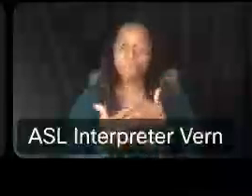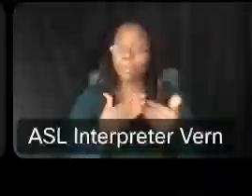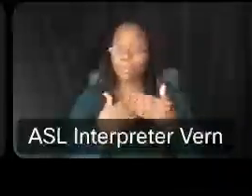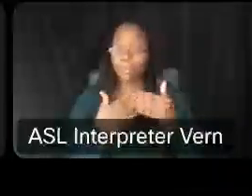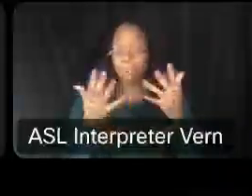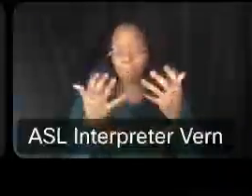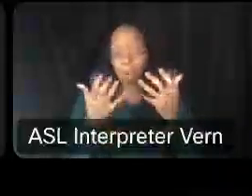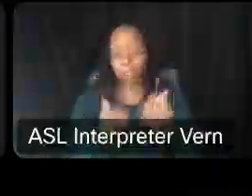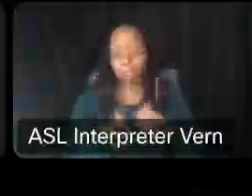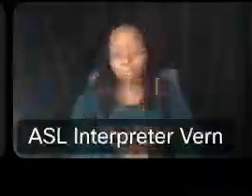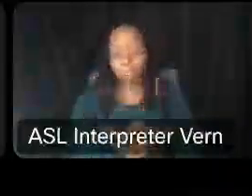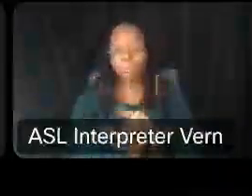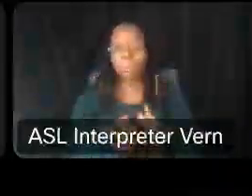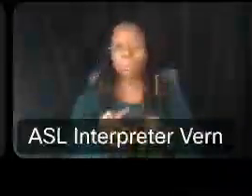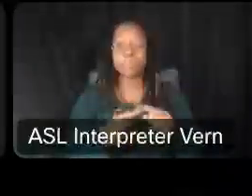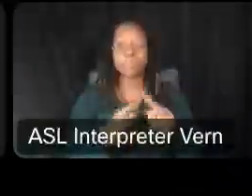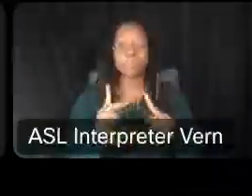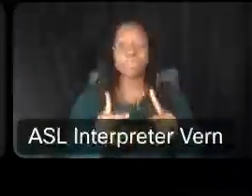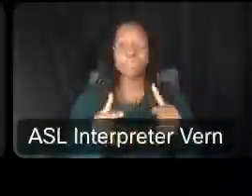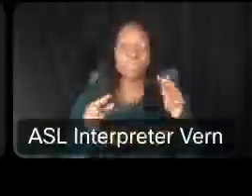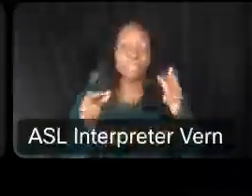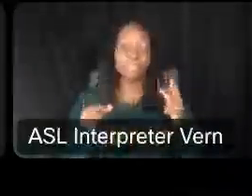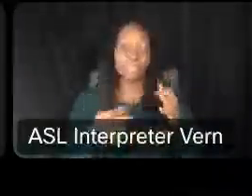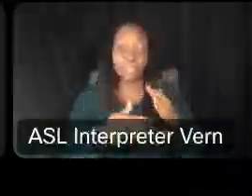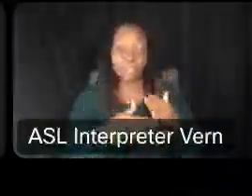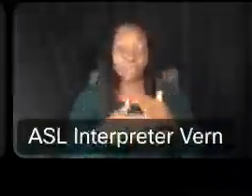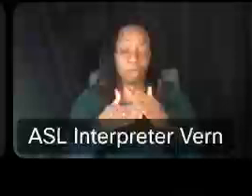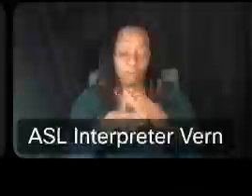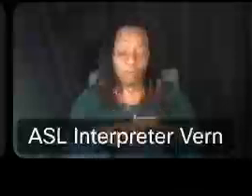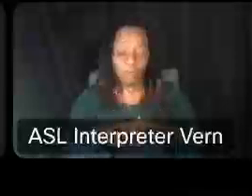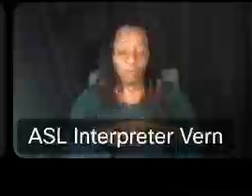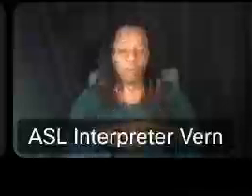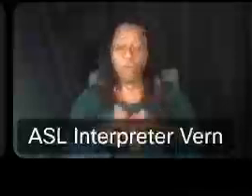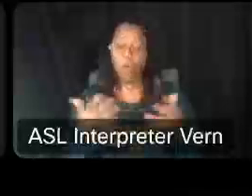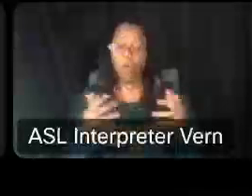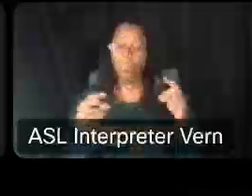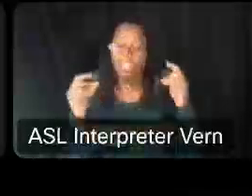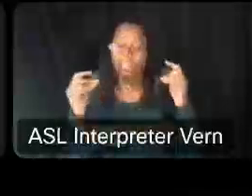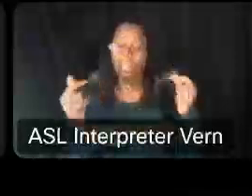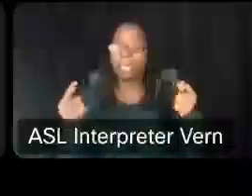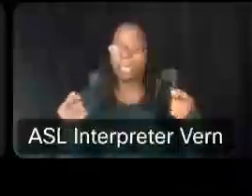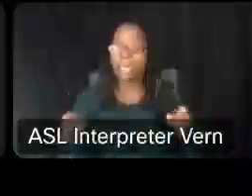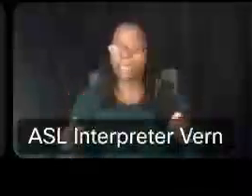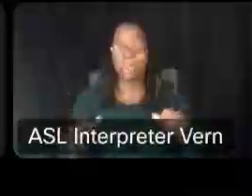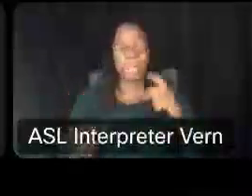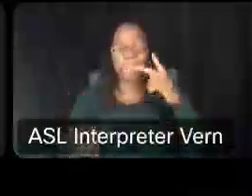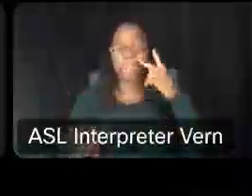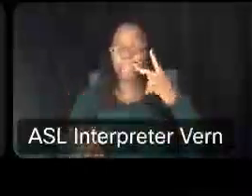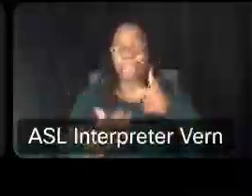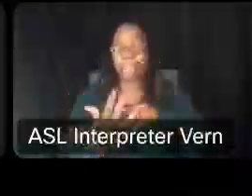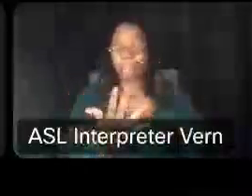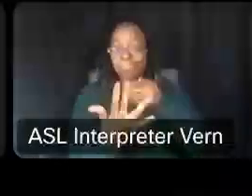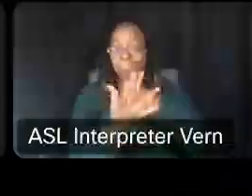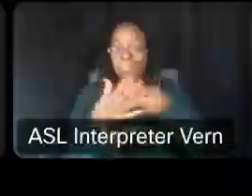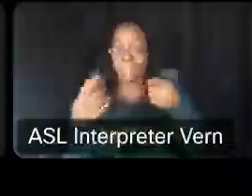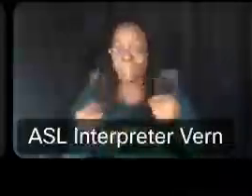When folks shared, one of the things that happened immediately, and you could see it go right around the table, is